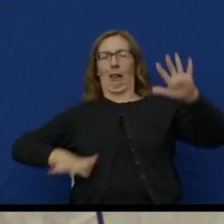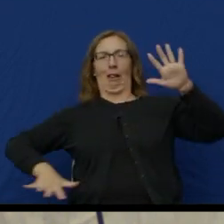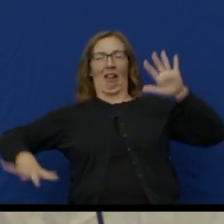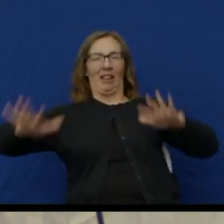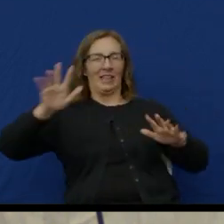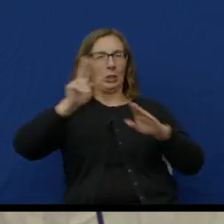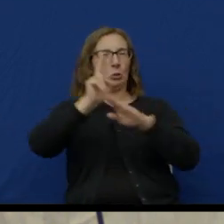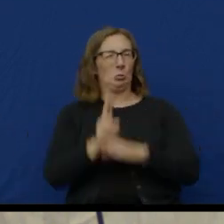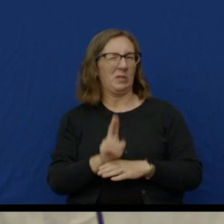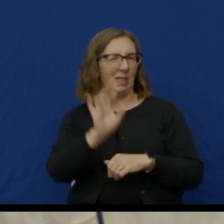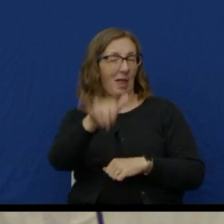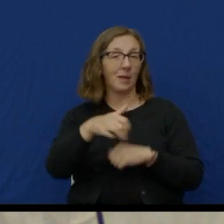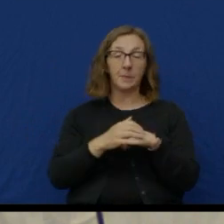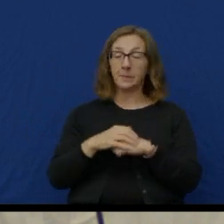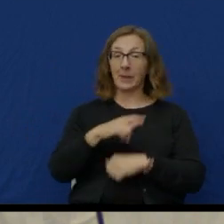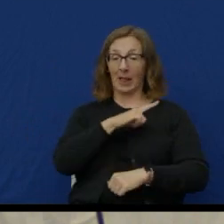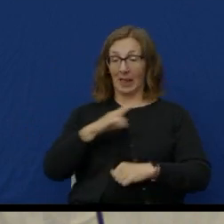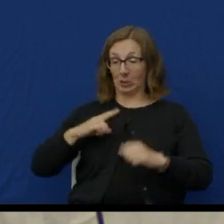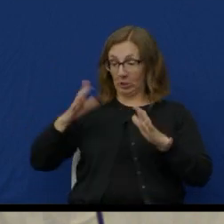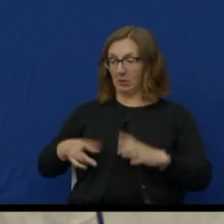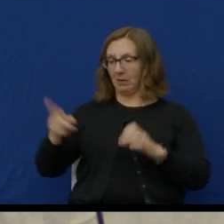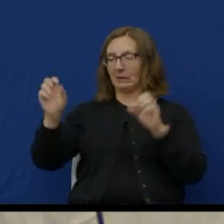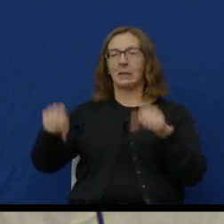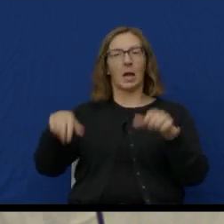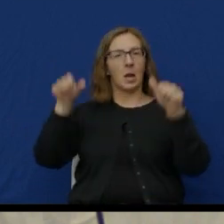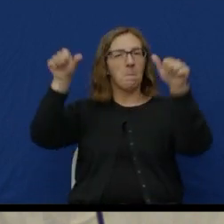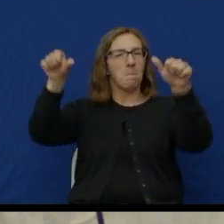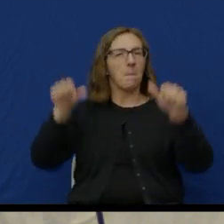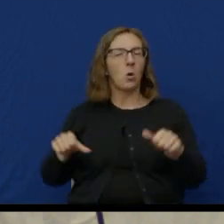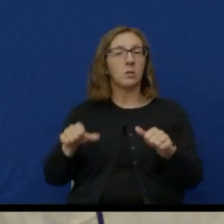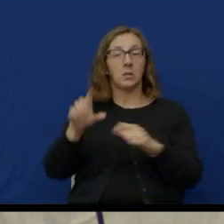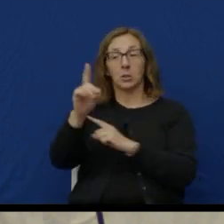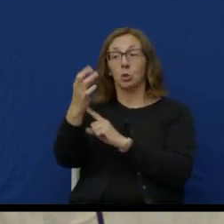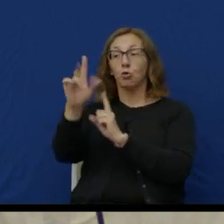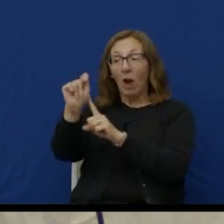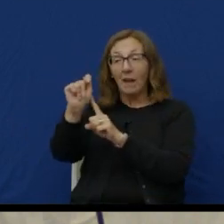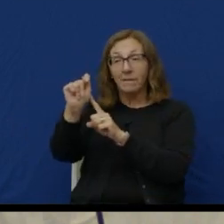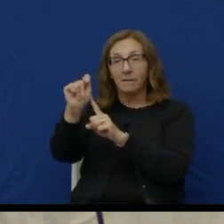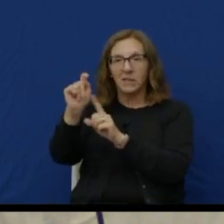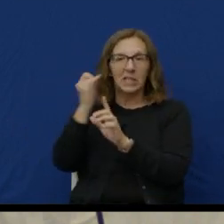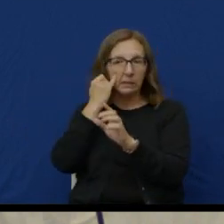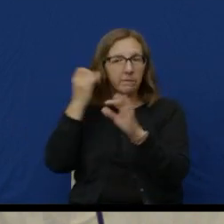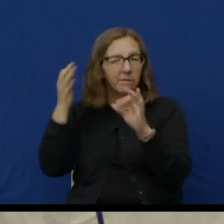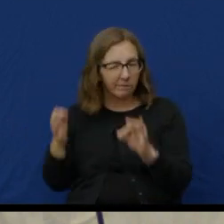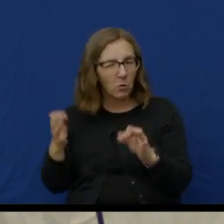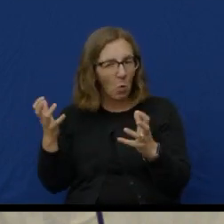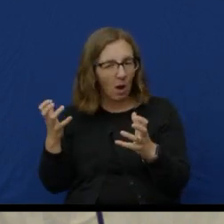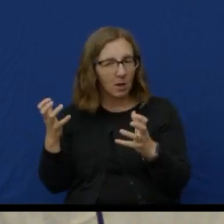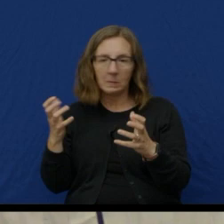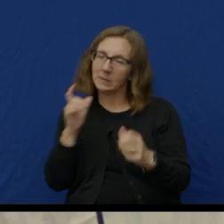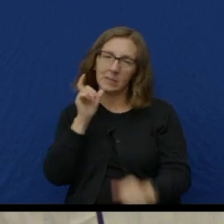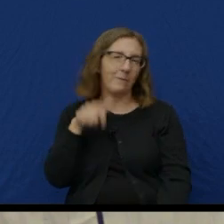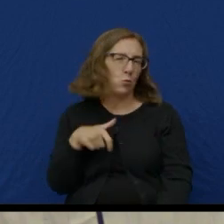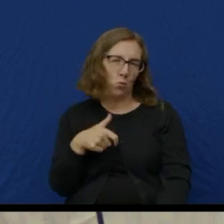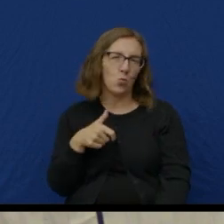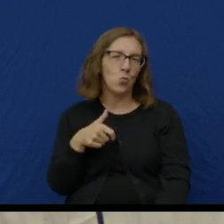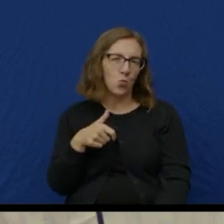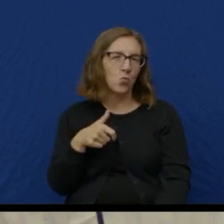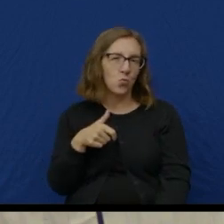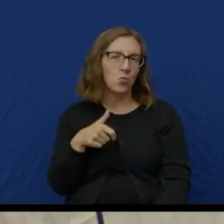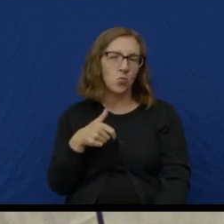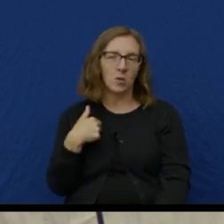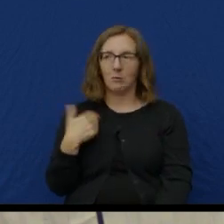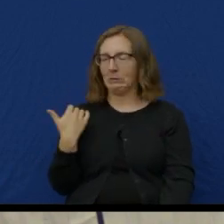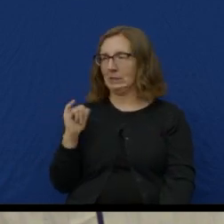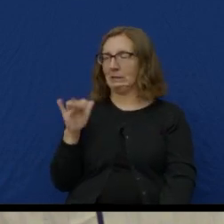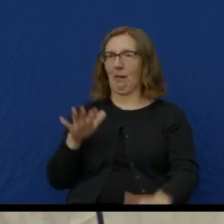a legislator can post a draft for review if they choose to. They don't have to. So that's still something we're getting used